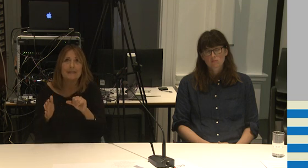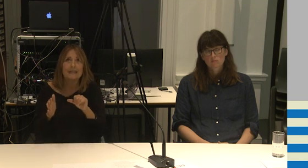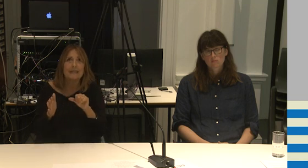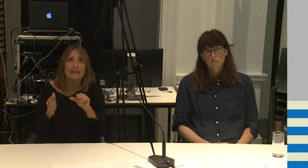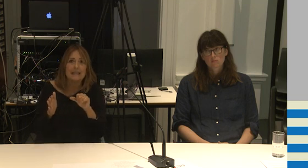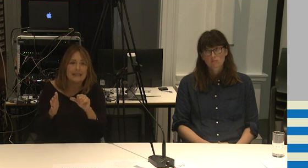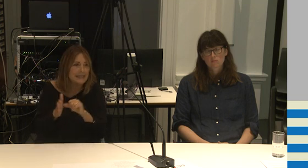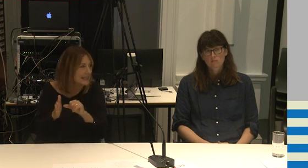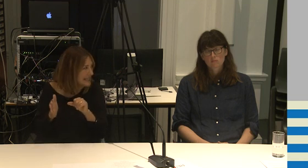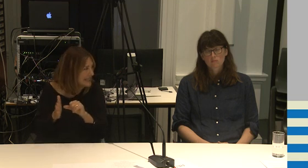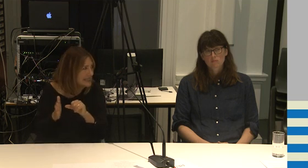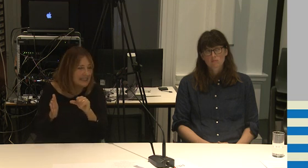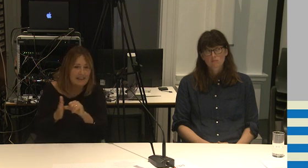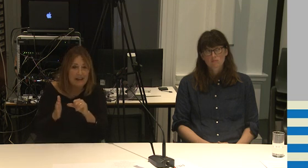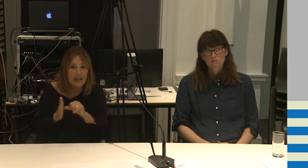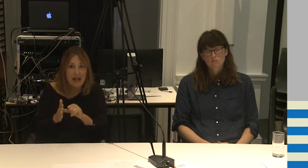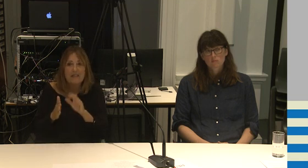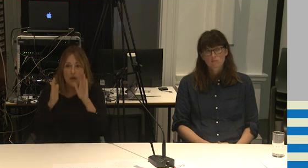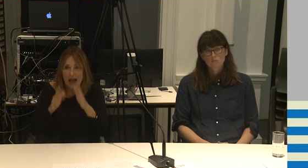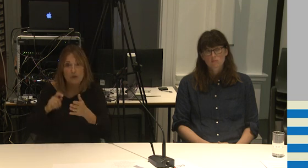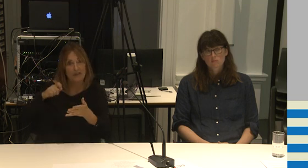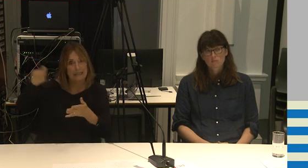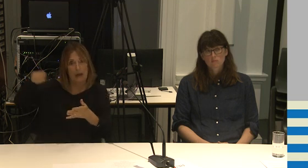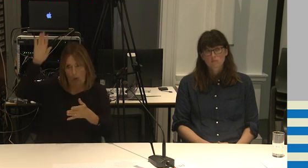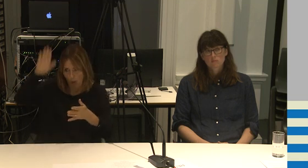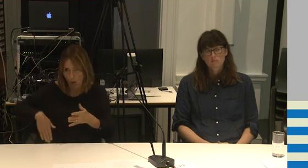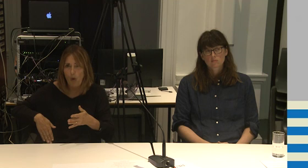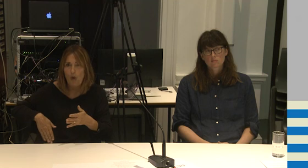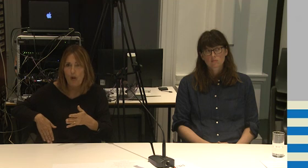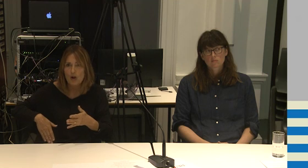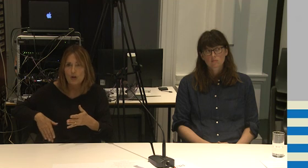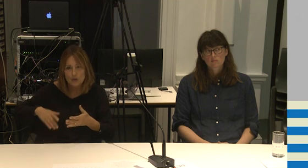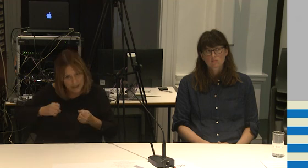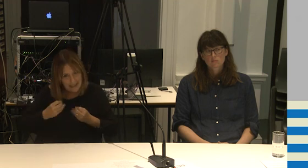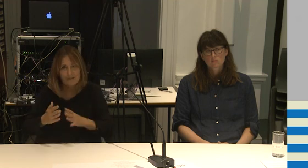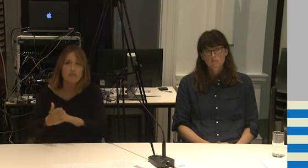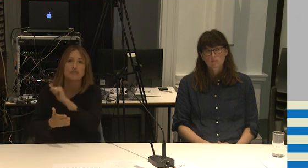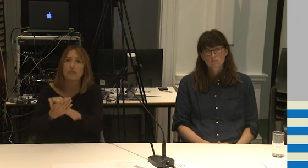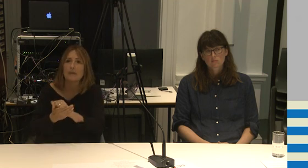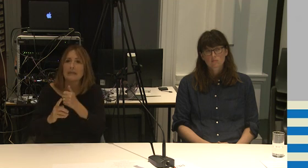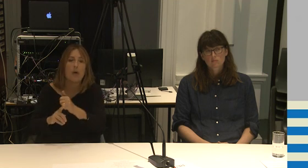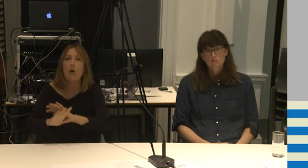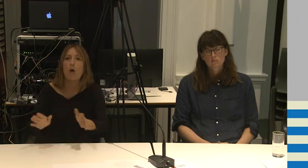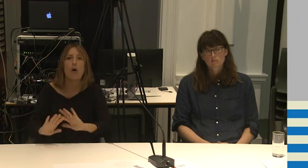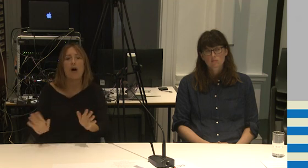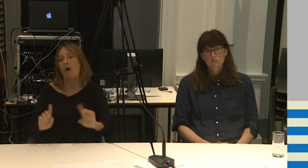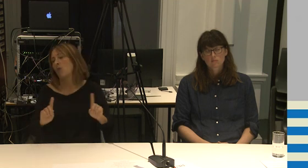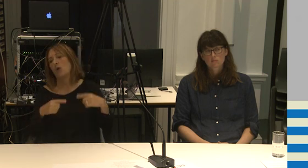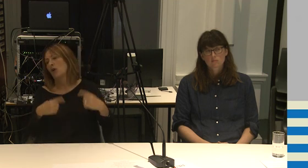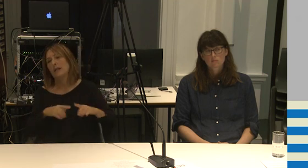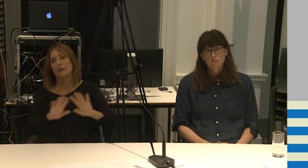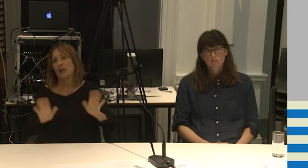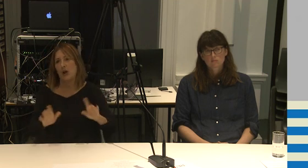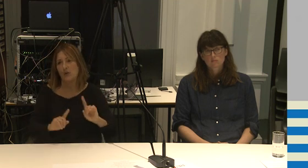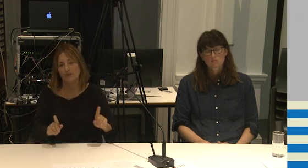sort of face is almost that you either have to tick all the boxes to give him all that support, or he is not eligible for that